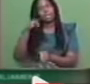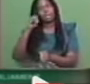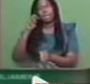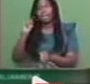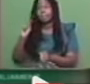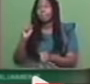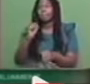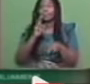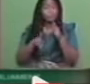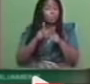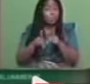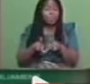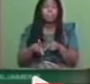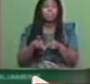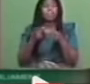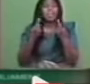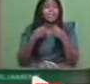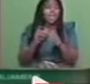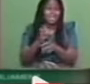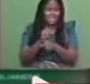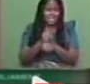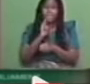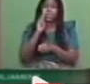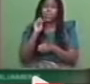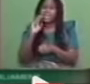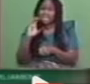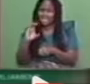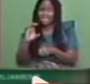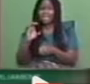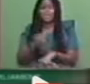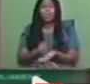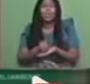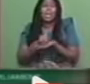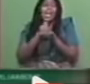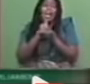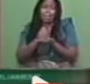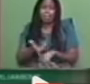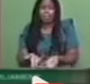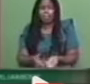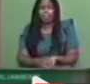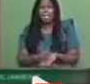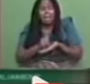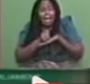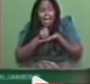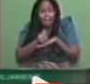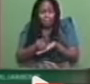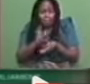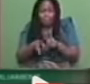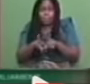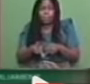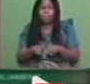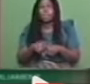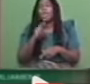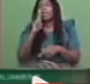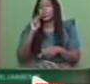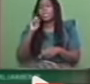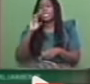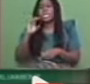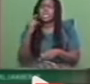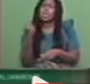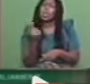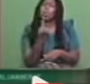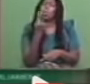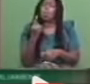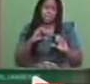our Constitution and freedoms. The UNC is the only party which represents the needs of the middle class and the working